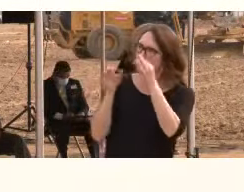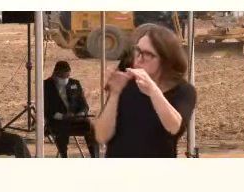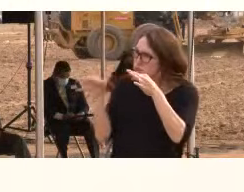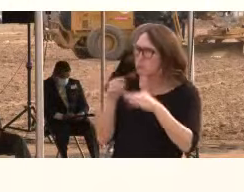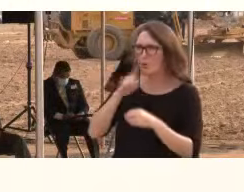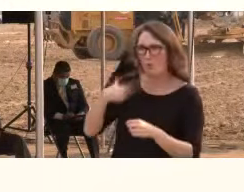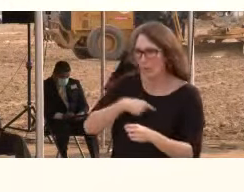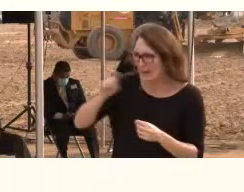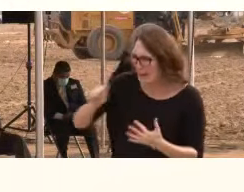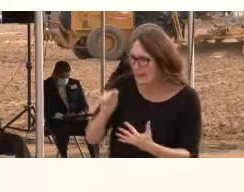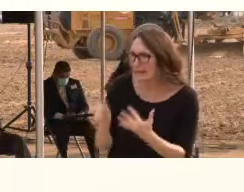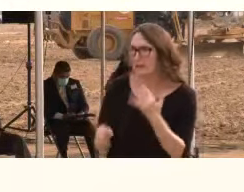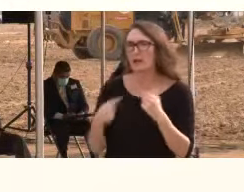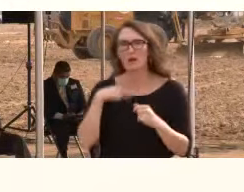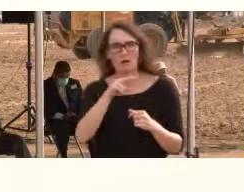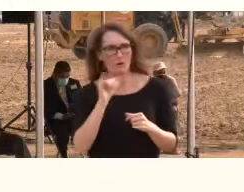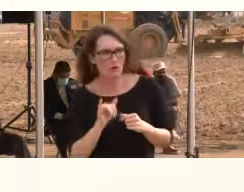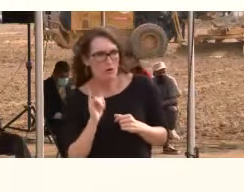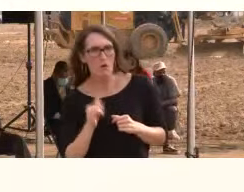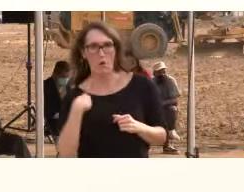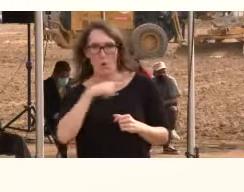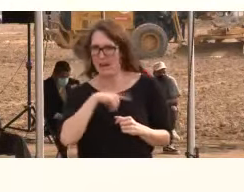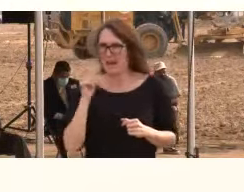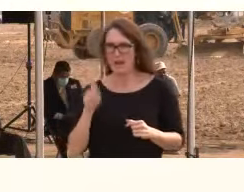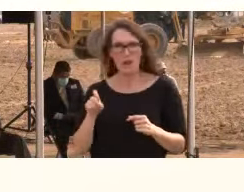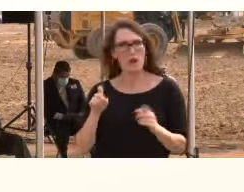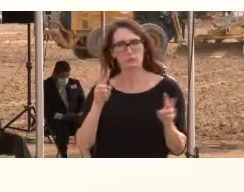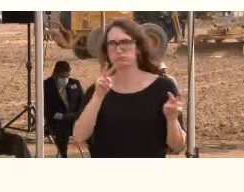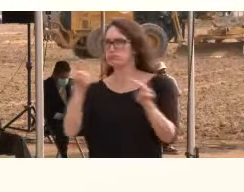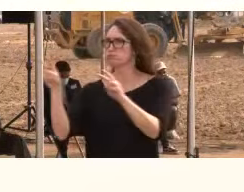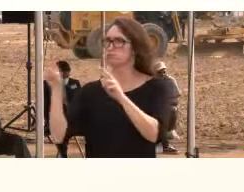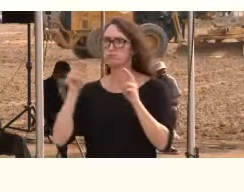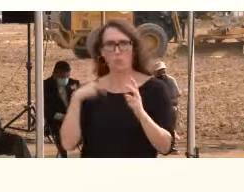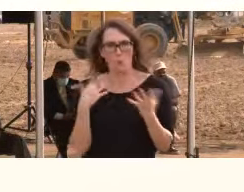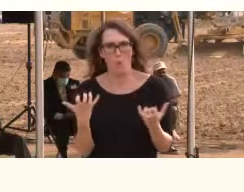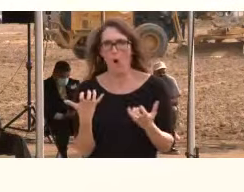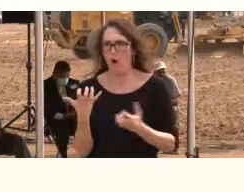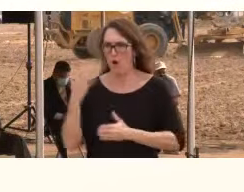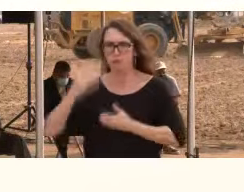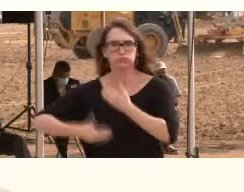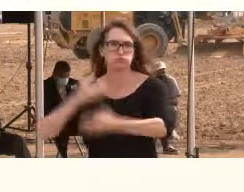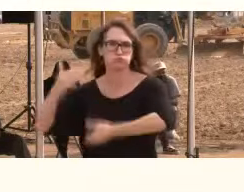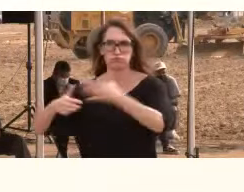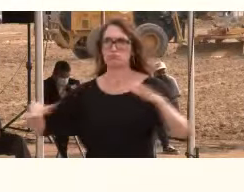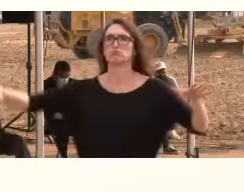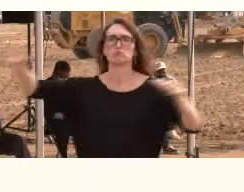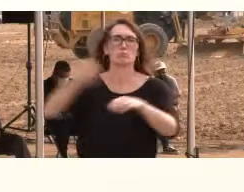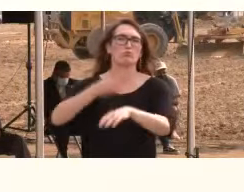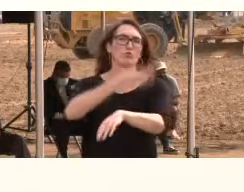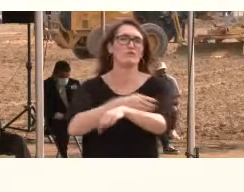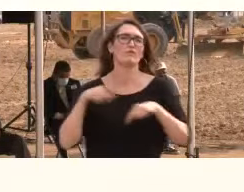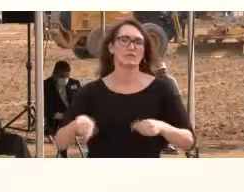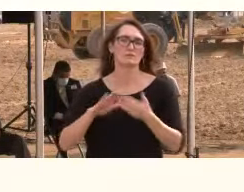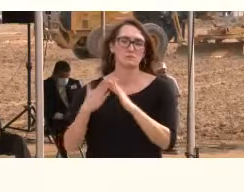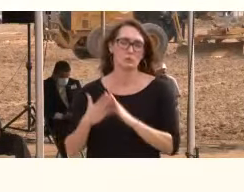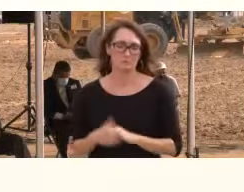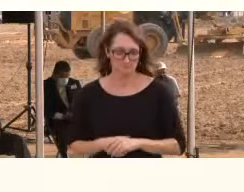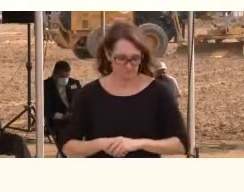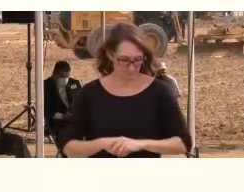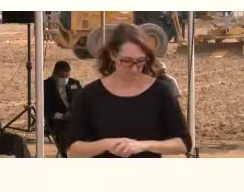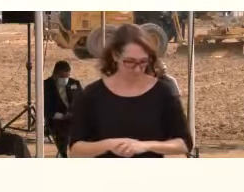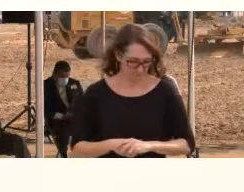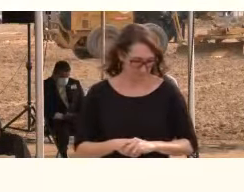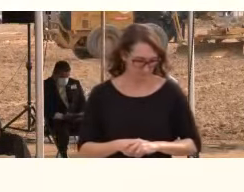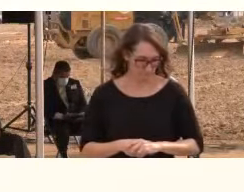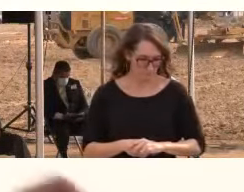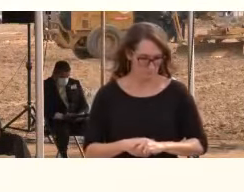part of our community, that we need to be vigilant. We need to continue to make this happen. The story that he told me is that